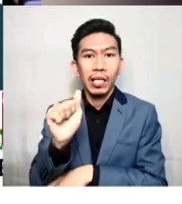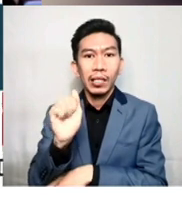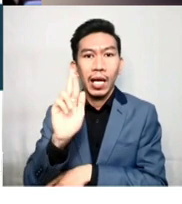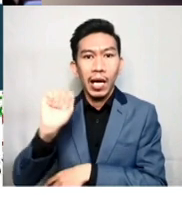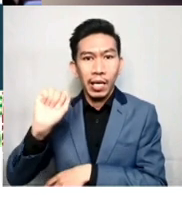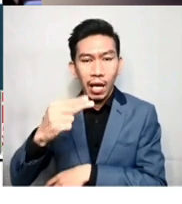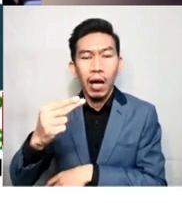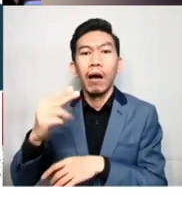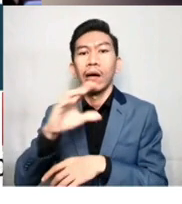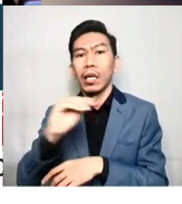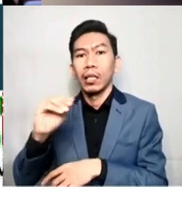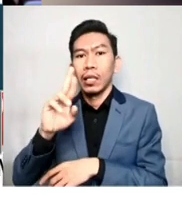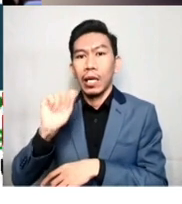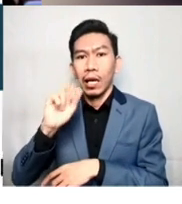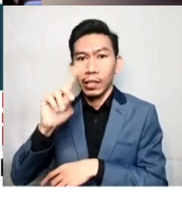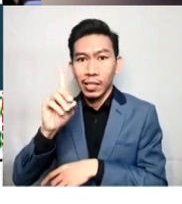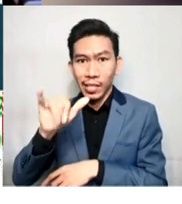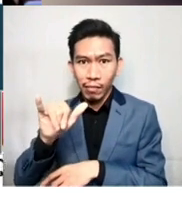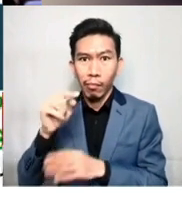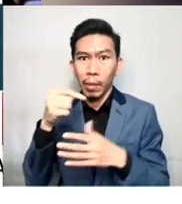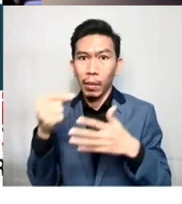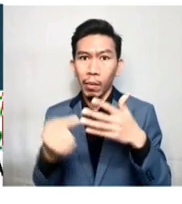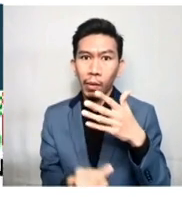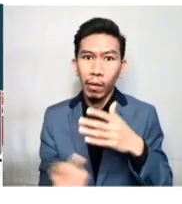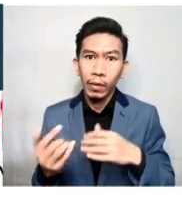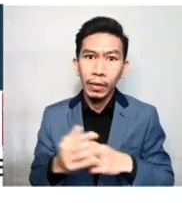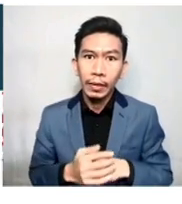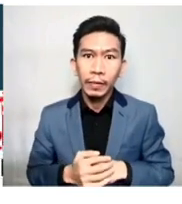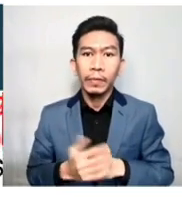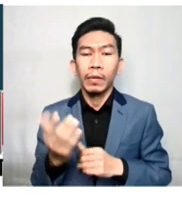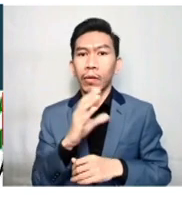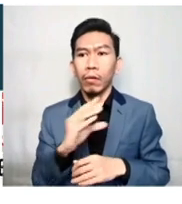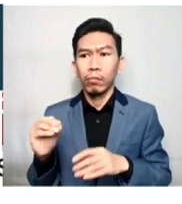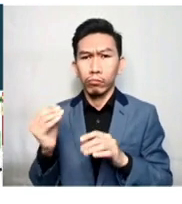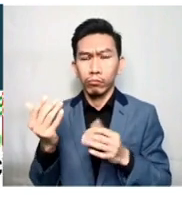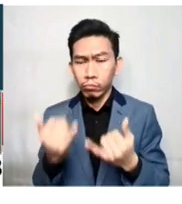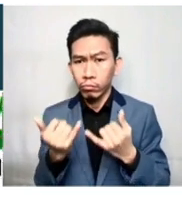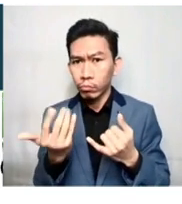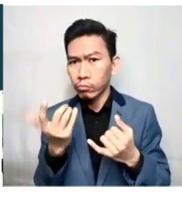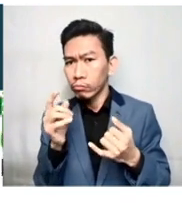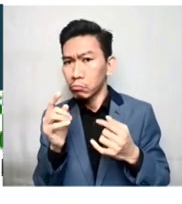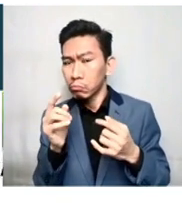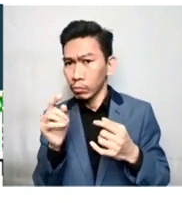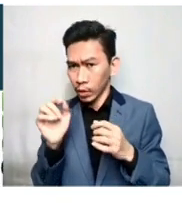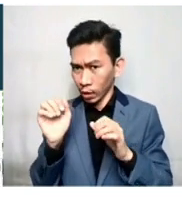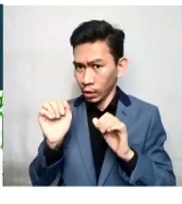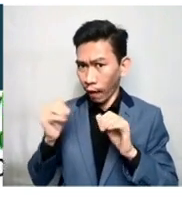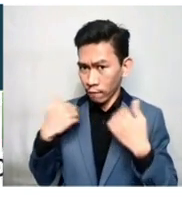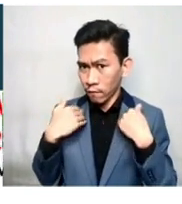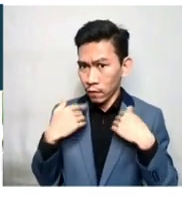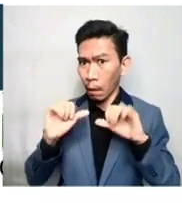and other human rights defenders who were killed. So their faces were plastered all over the communities they were in? Yes. And